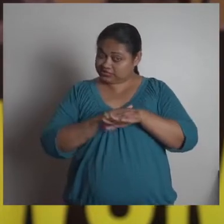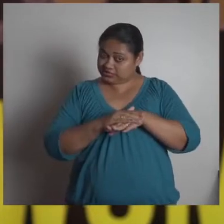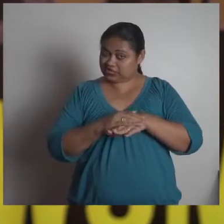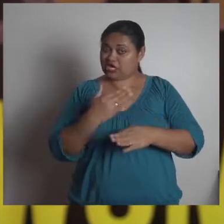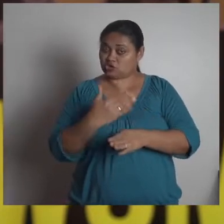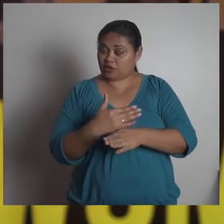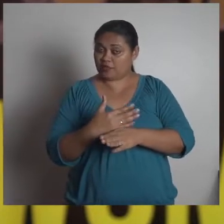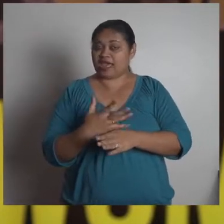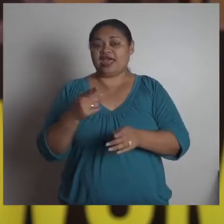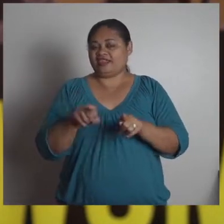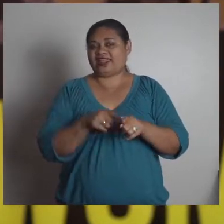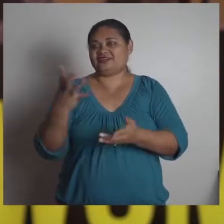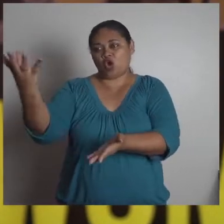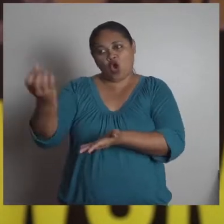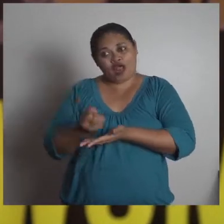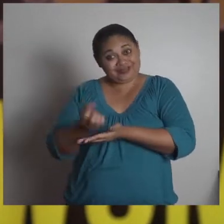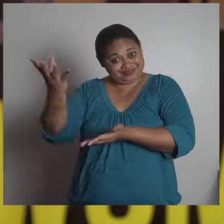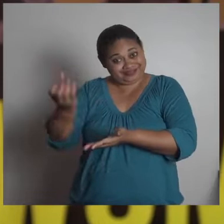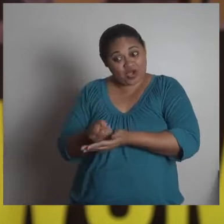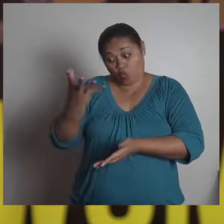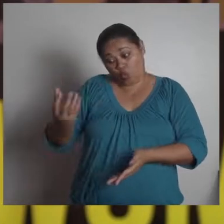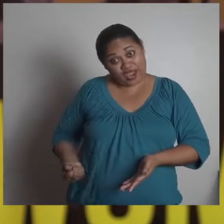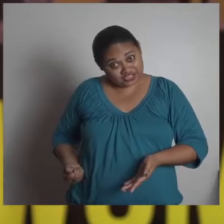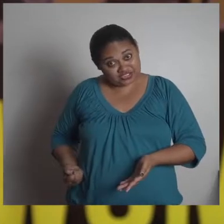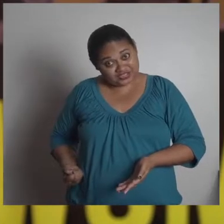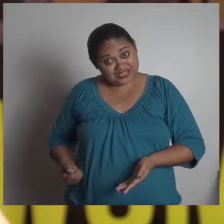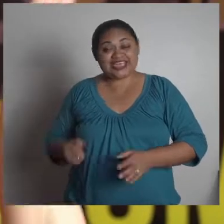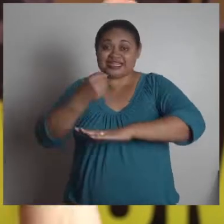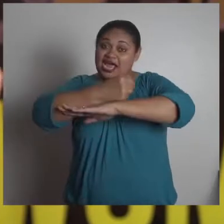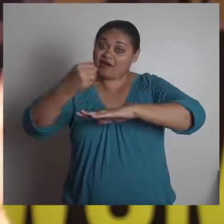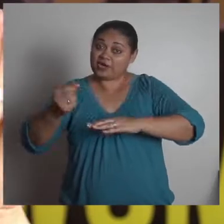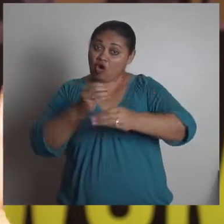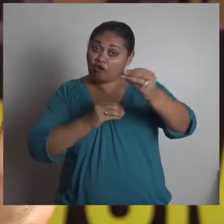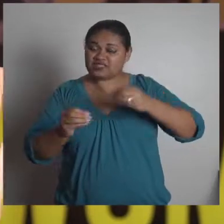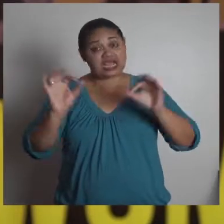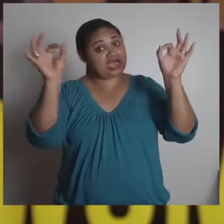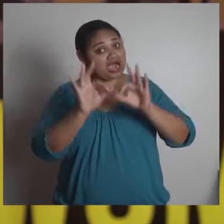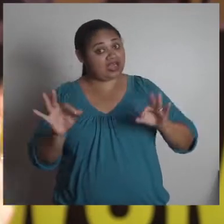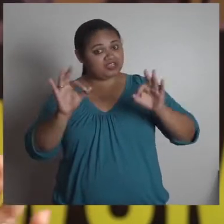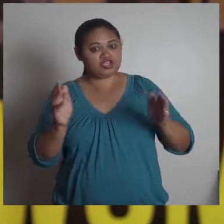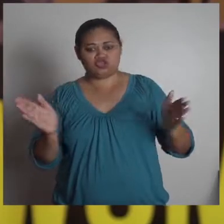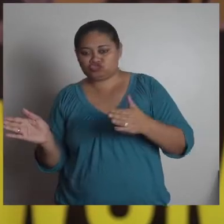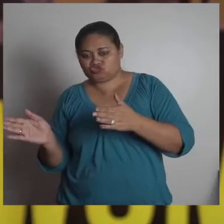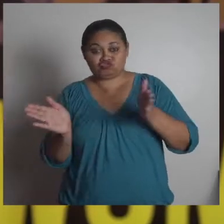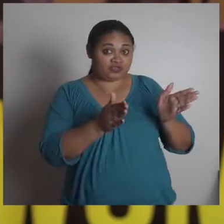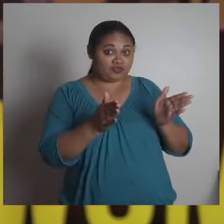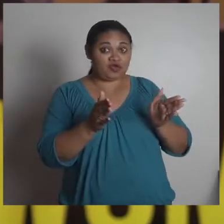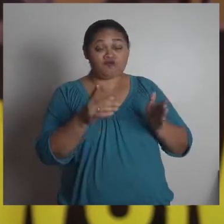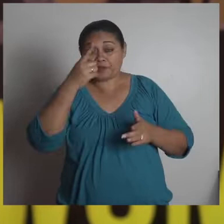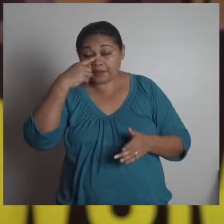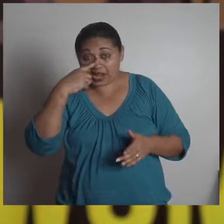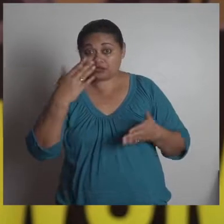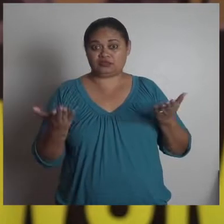Because if we're just sitting in our jobs and collecting our wages in these big development, and government offices,